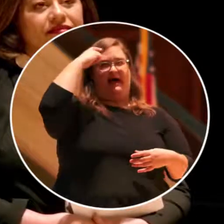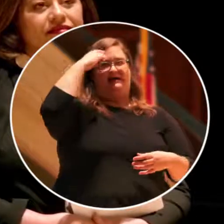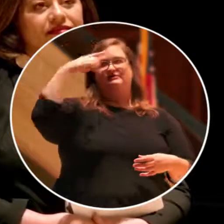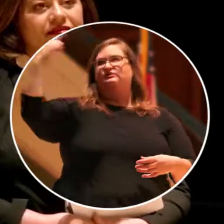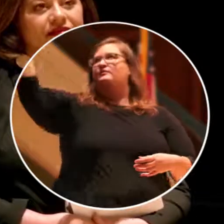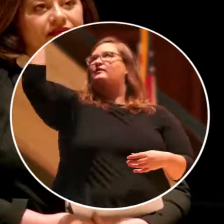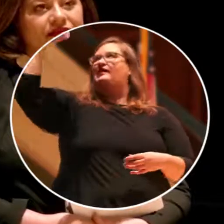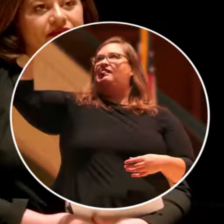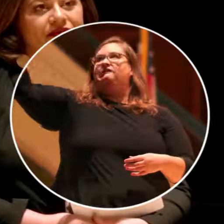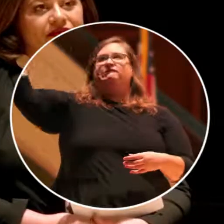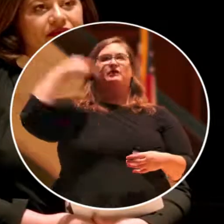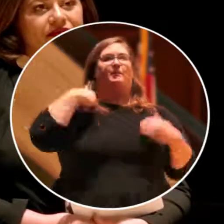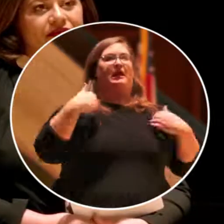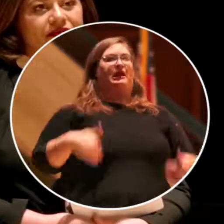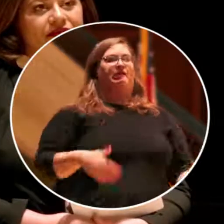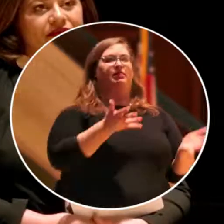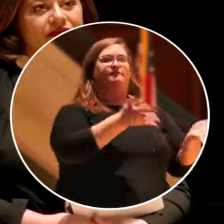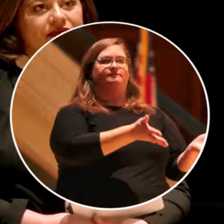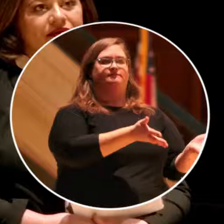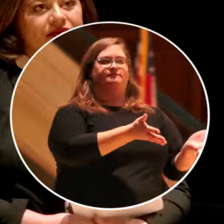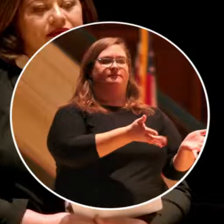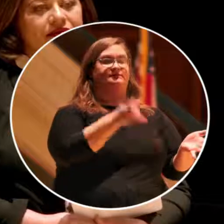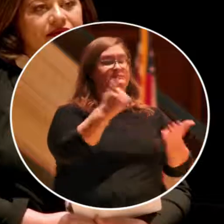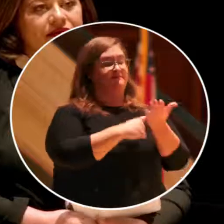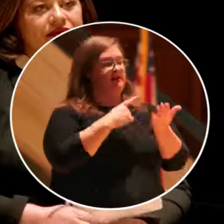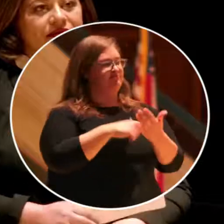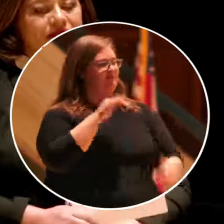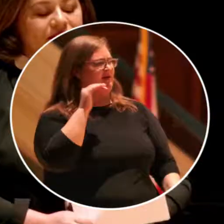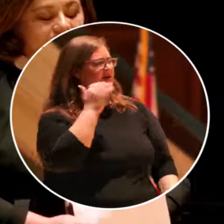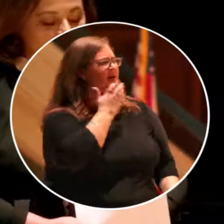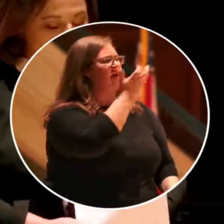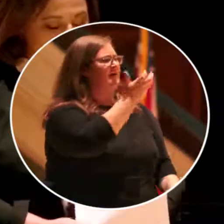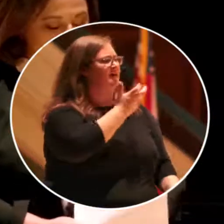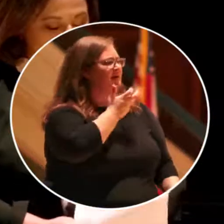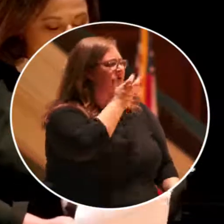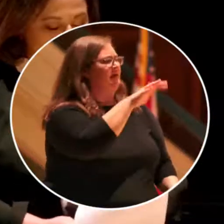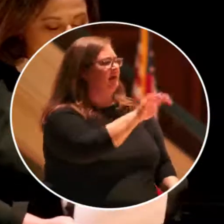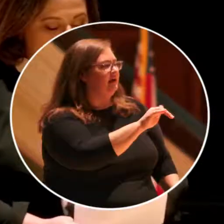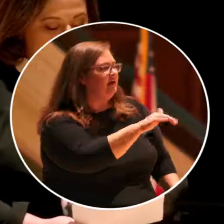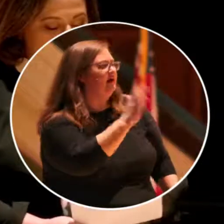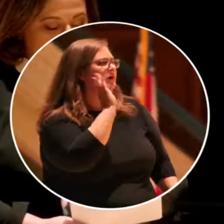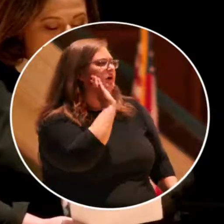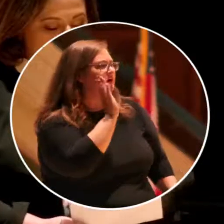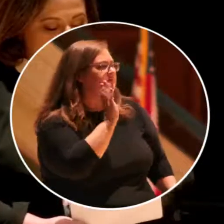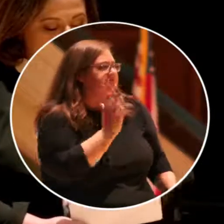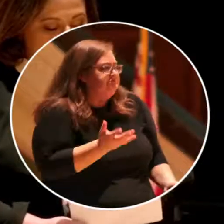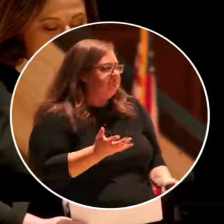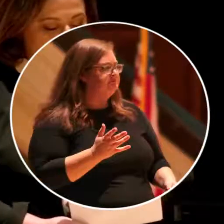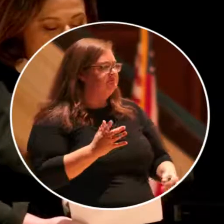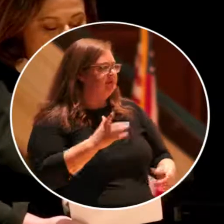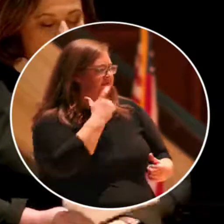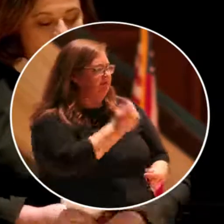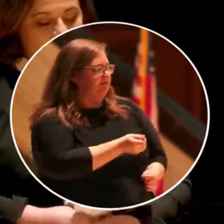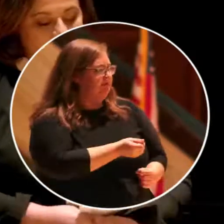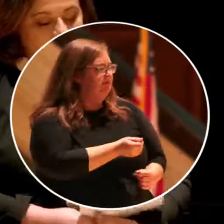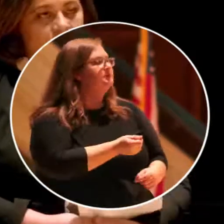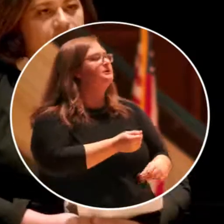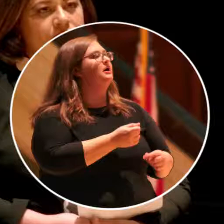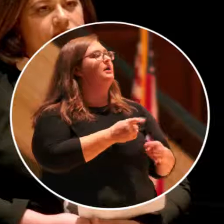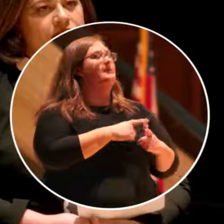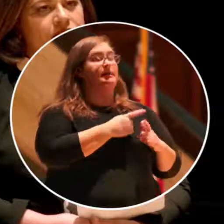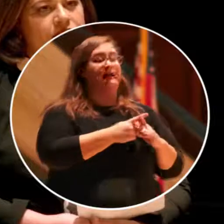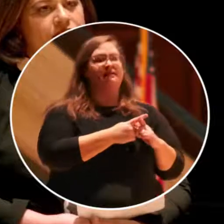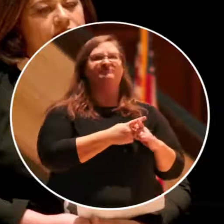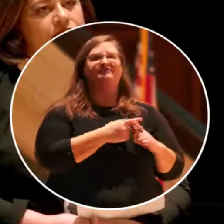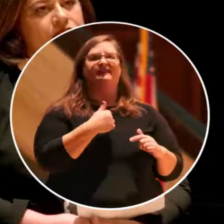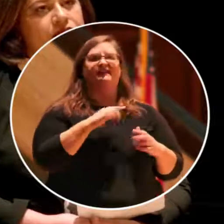child trying to pry into the vacancy. It felt so comfortable just sitting with her and